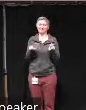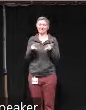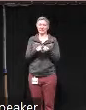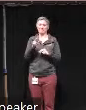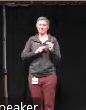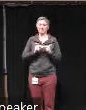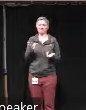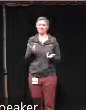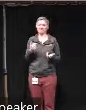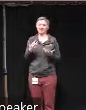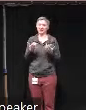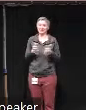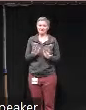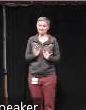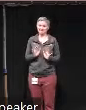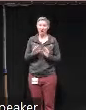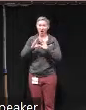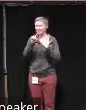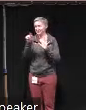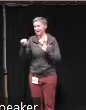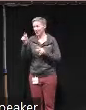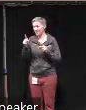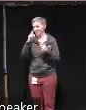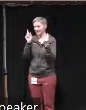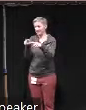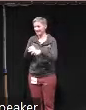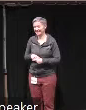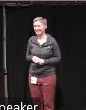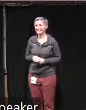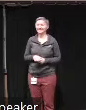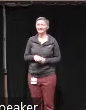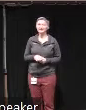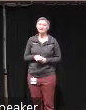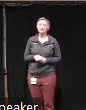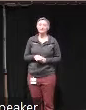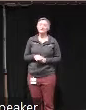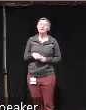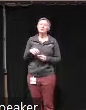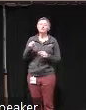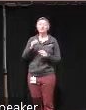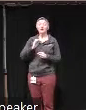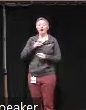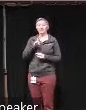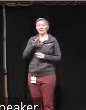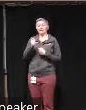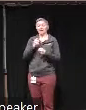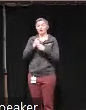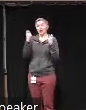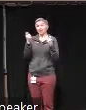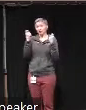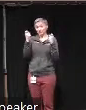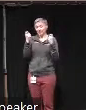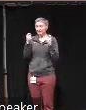building. Clearly, no one does. And in other words, our 75th anniversary is also